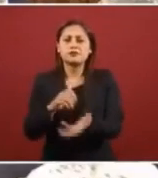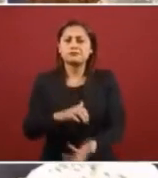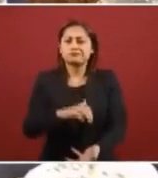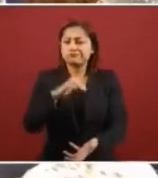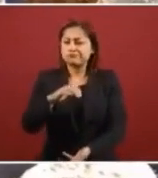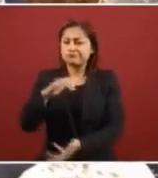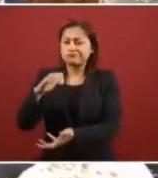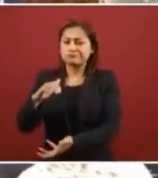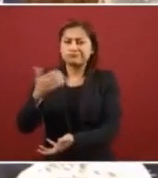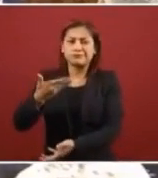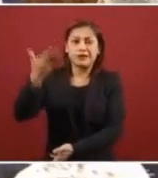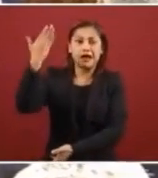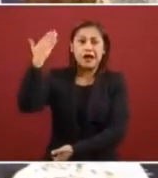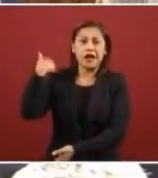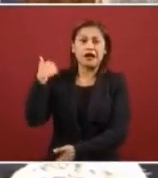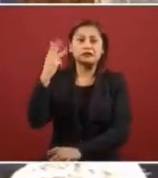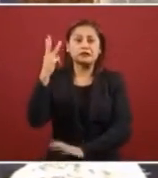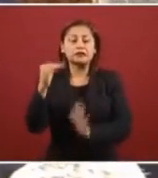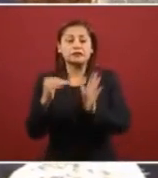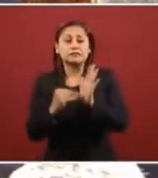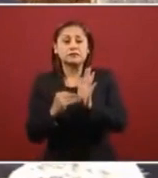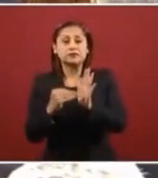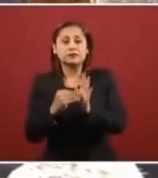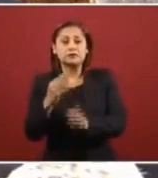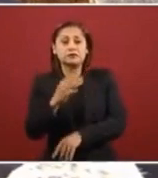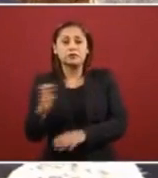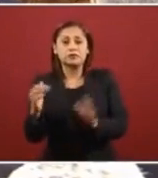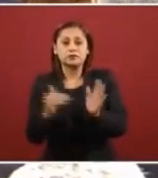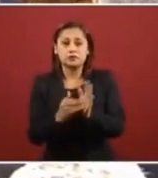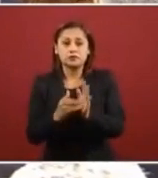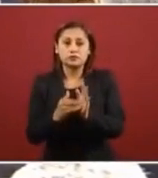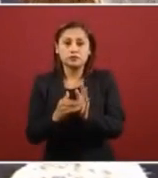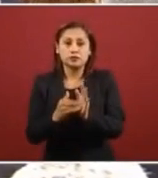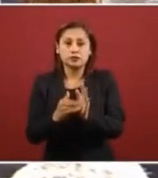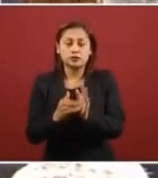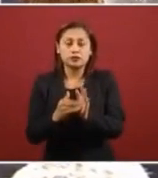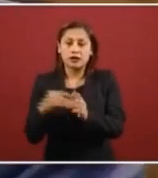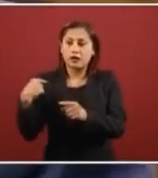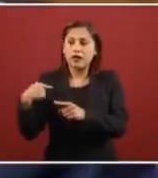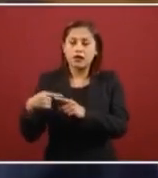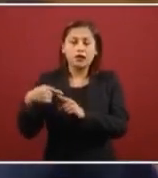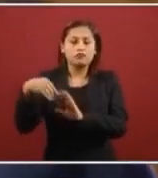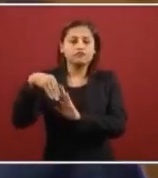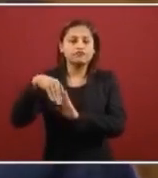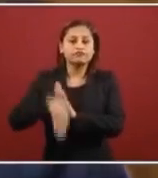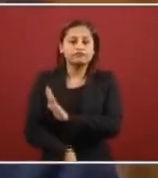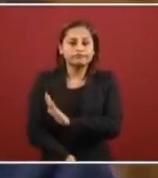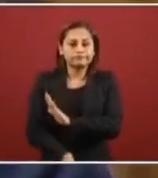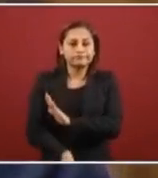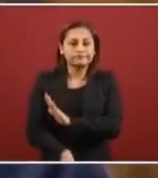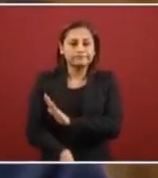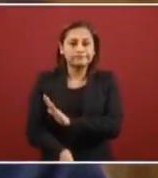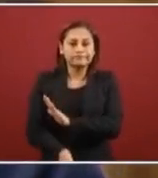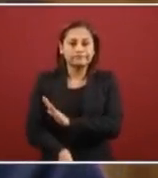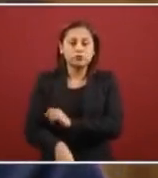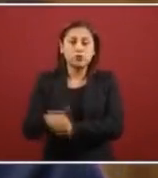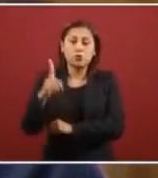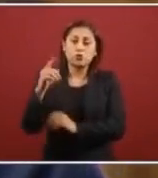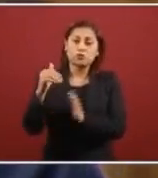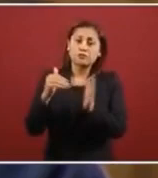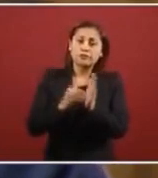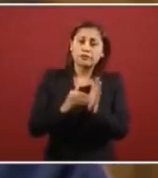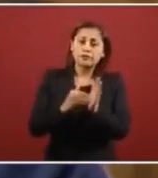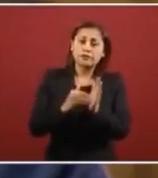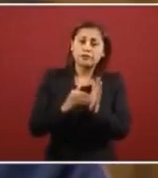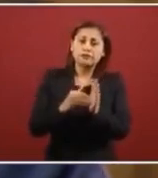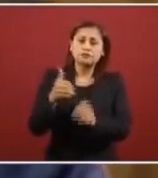of three from three million in fourteen years it